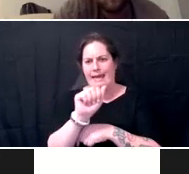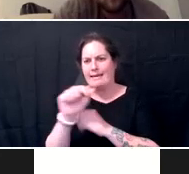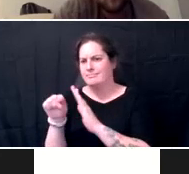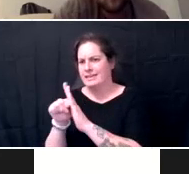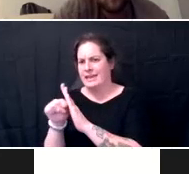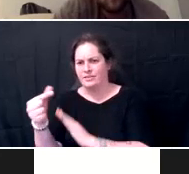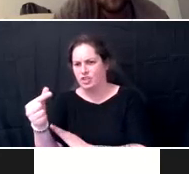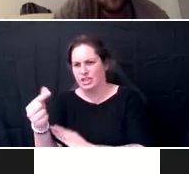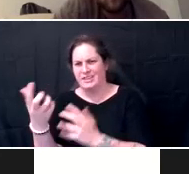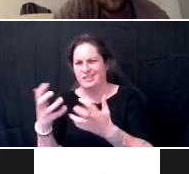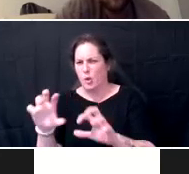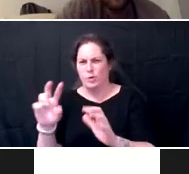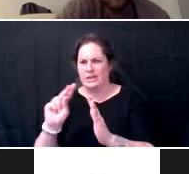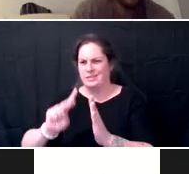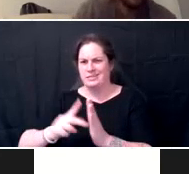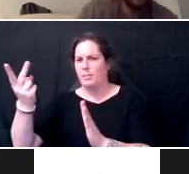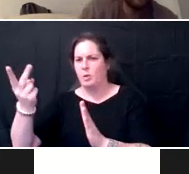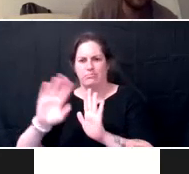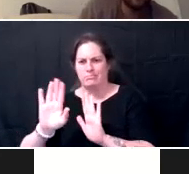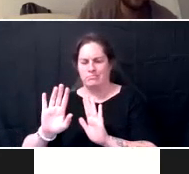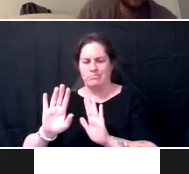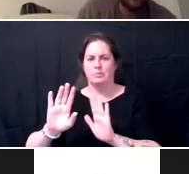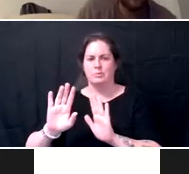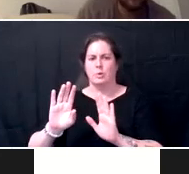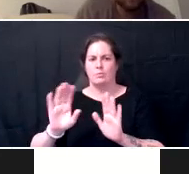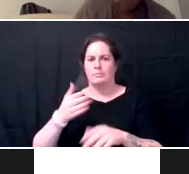We don't want to do it twice. Okay.